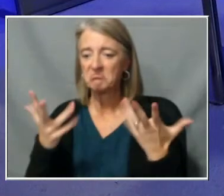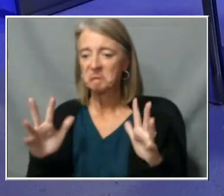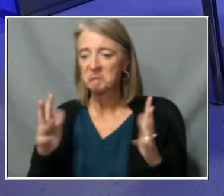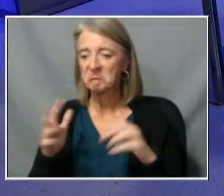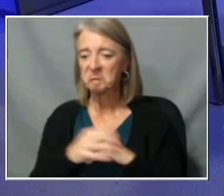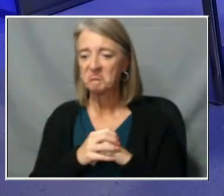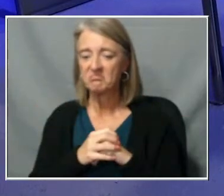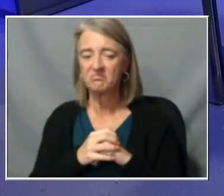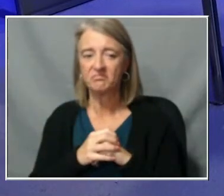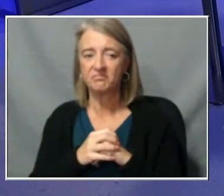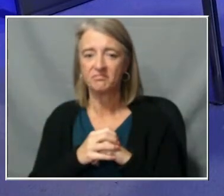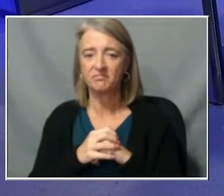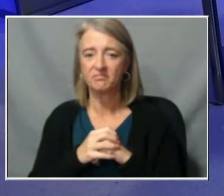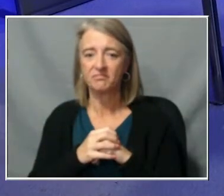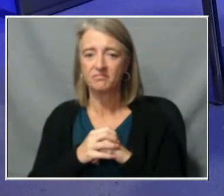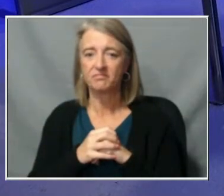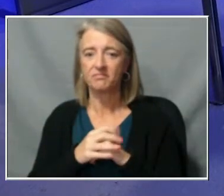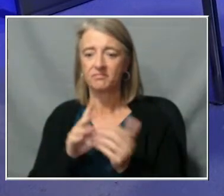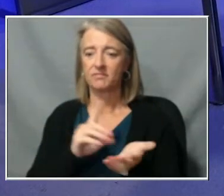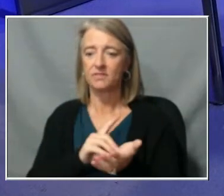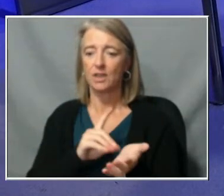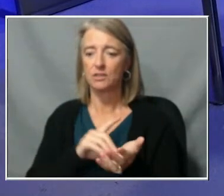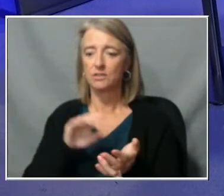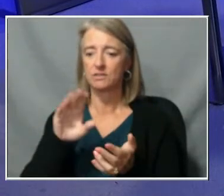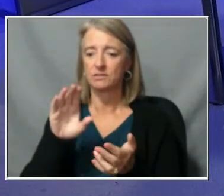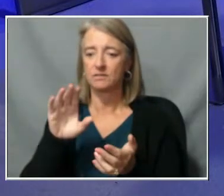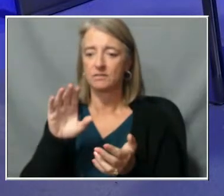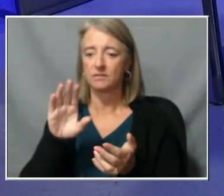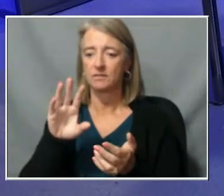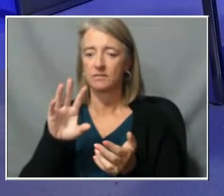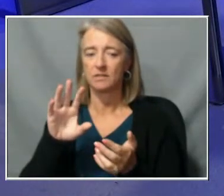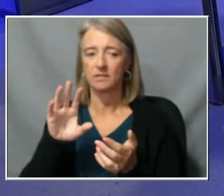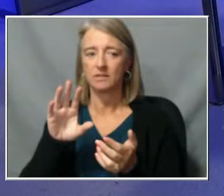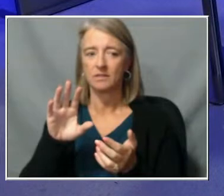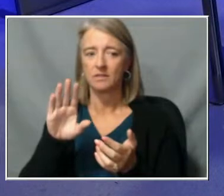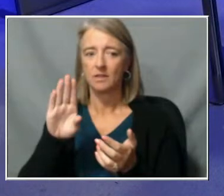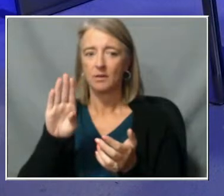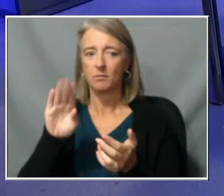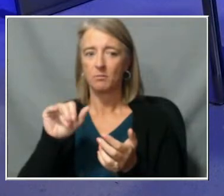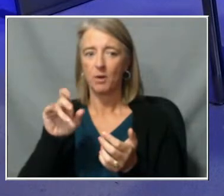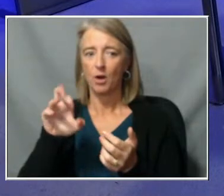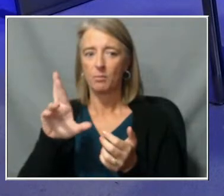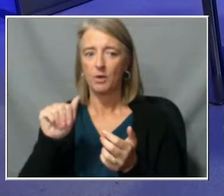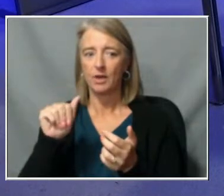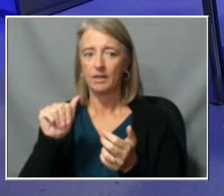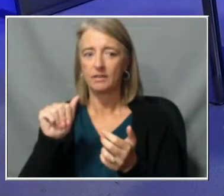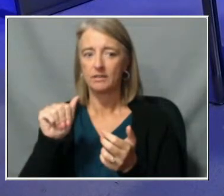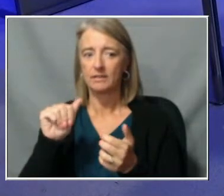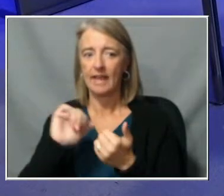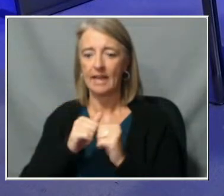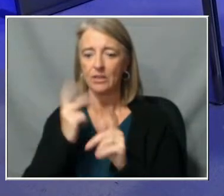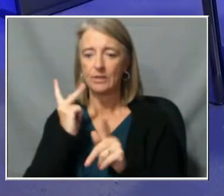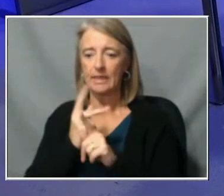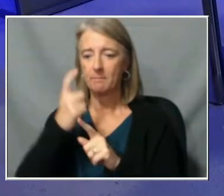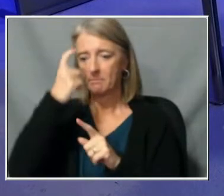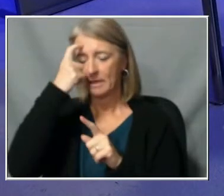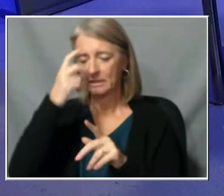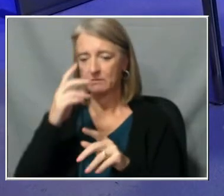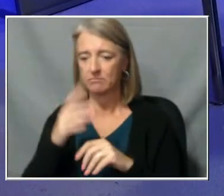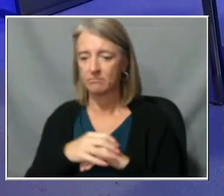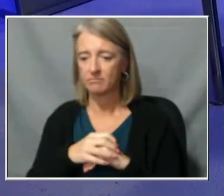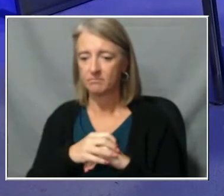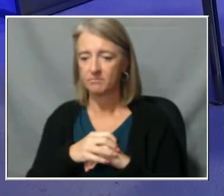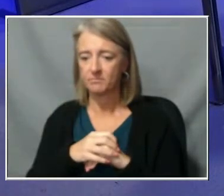good. Dr. Bowman, what about you? How do you stay sharp? I like to do a lot of